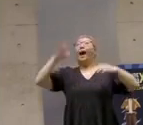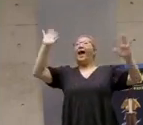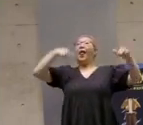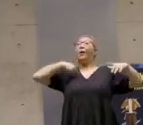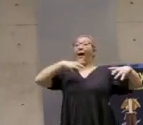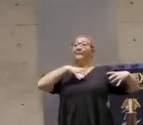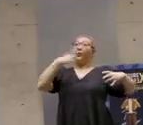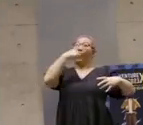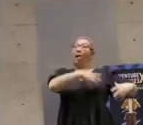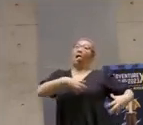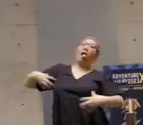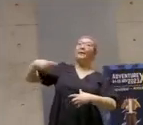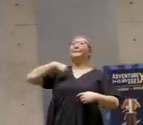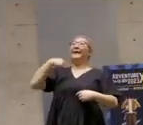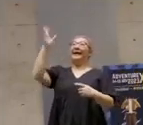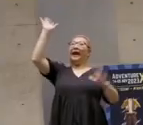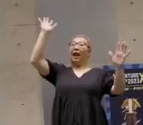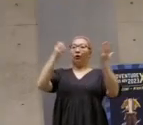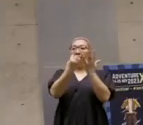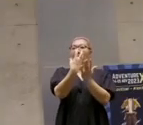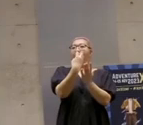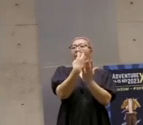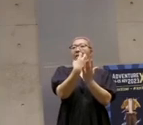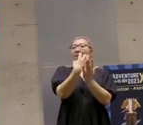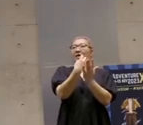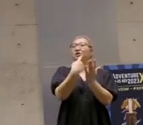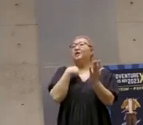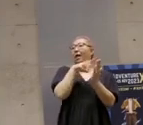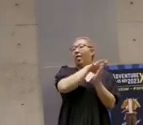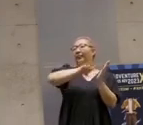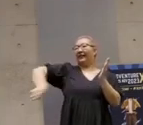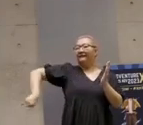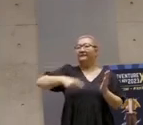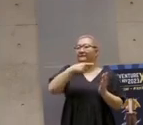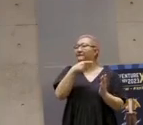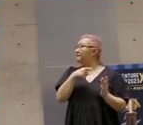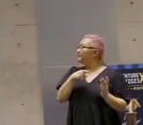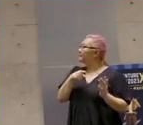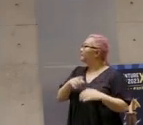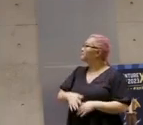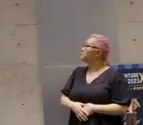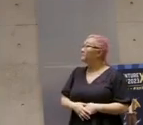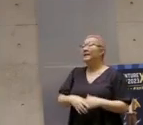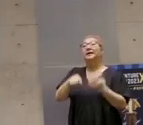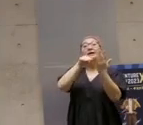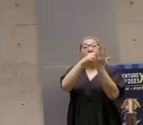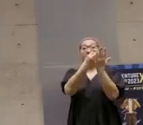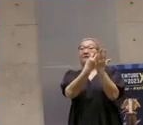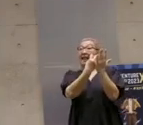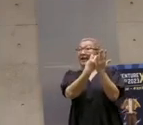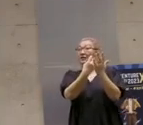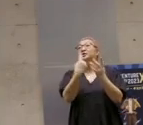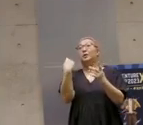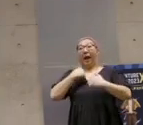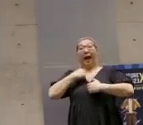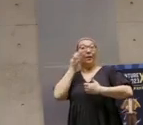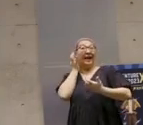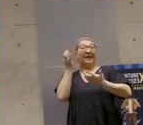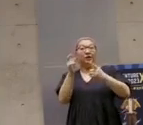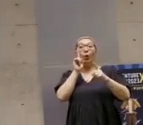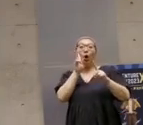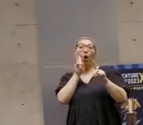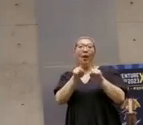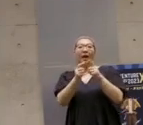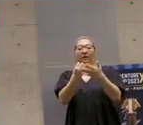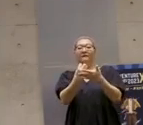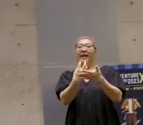maximum hint levels, so to give an indication. But ultimately, it starts with a little hint, and then it gets a little bit more, and then we give you the